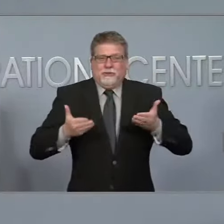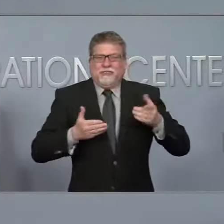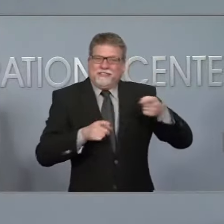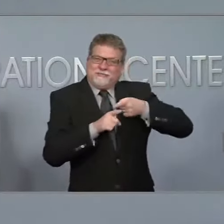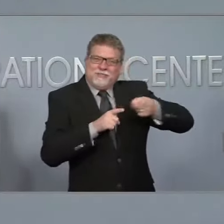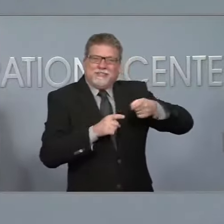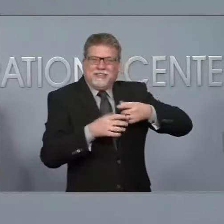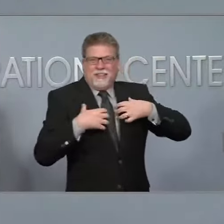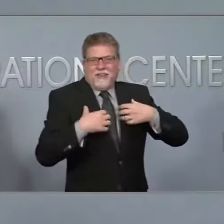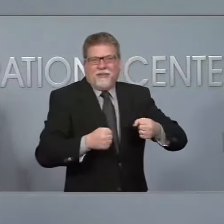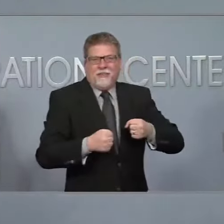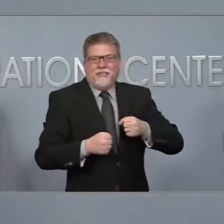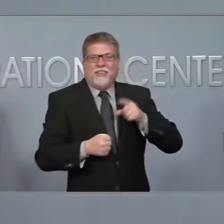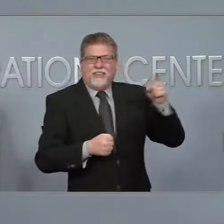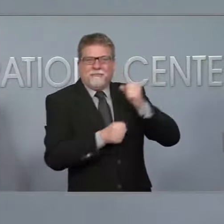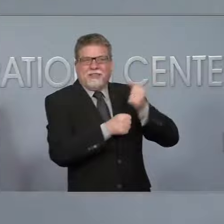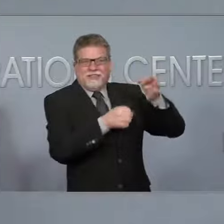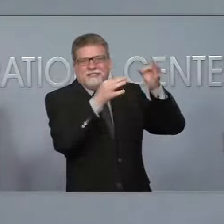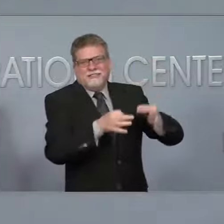Secretary Kinsley.